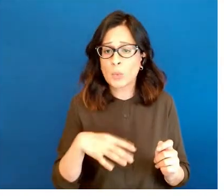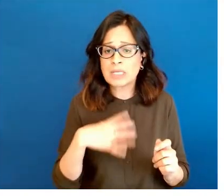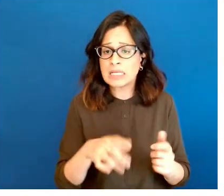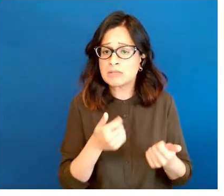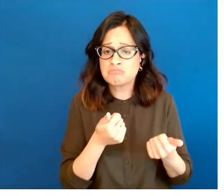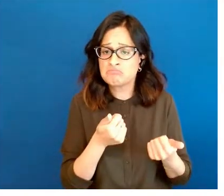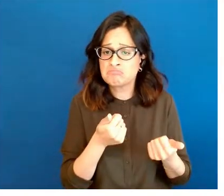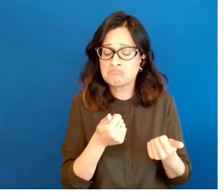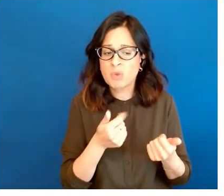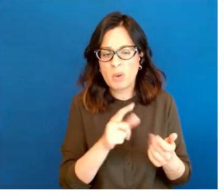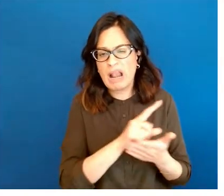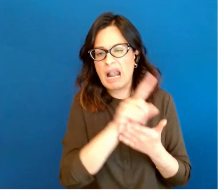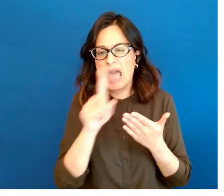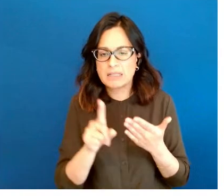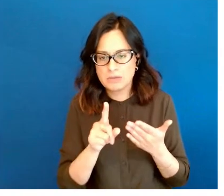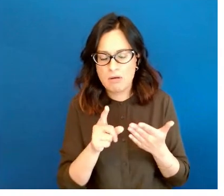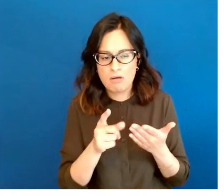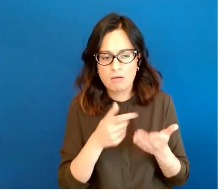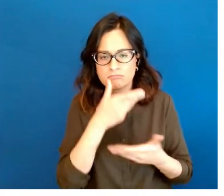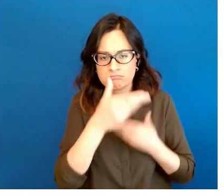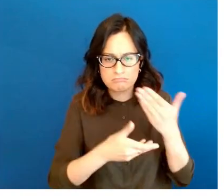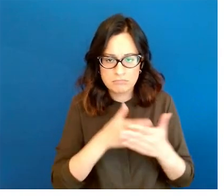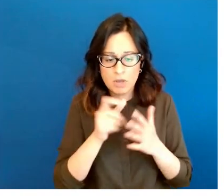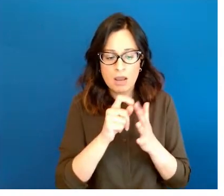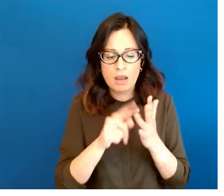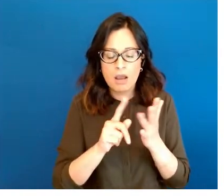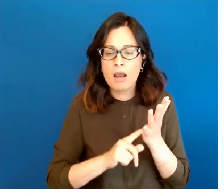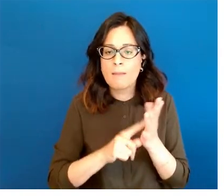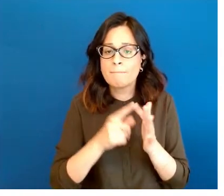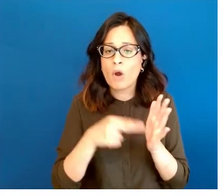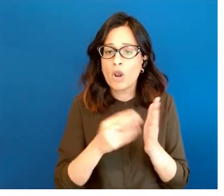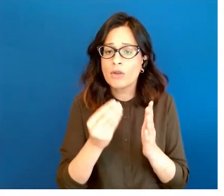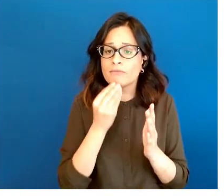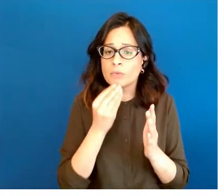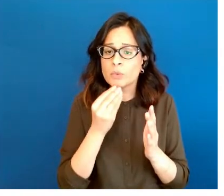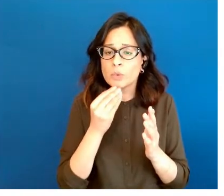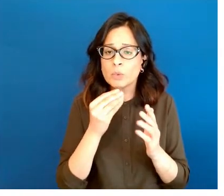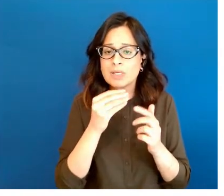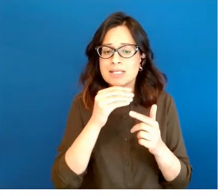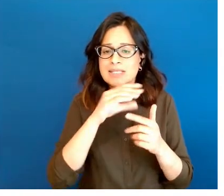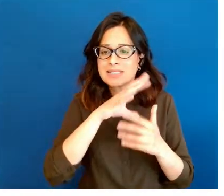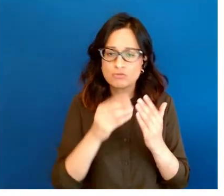talk a little bit about pollen food syndrome a little later on, which is a manifestation of this.